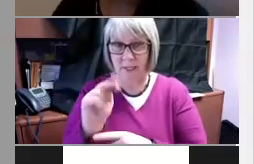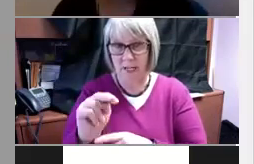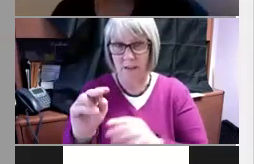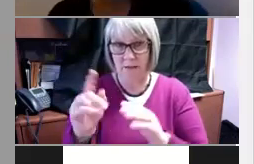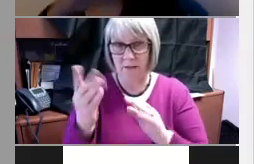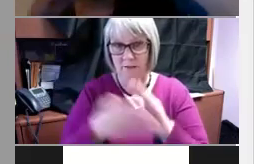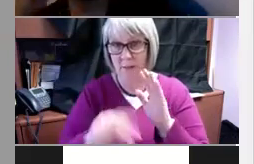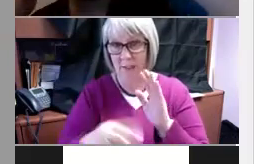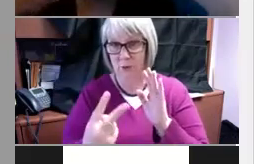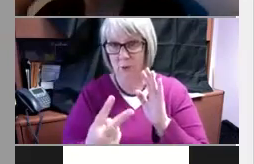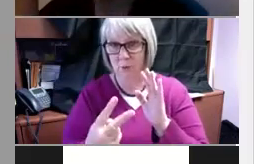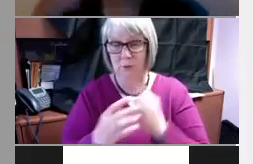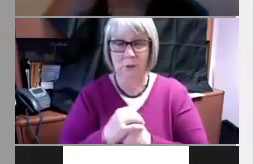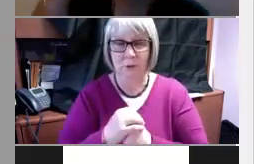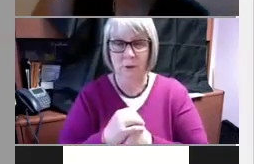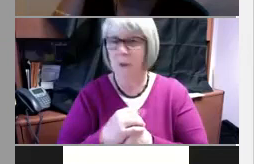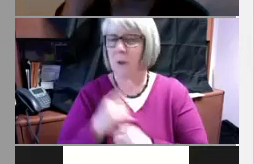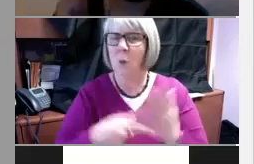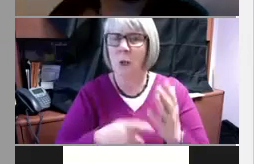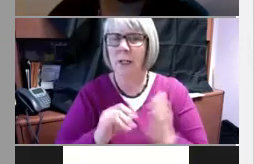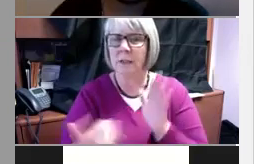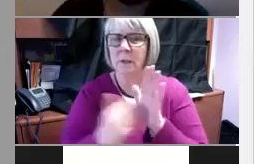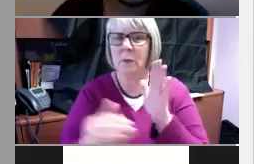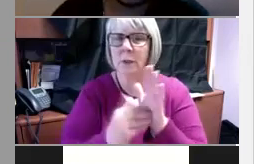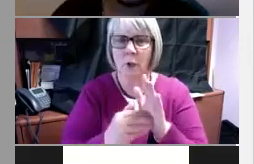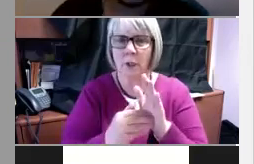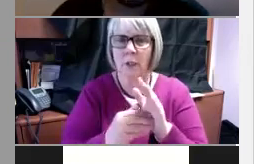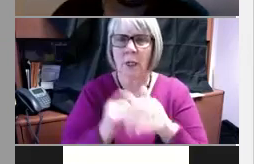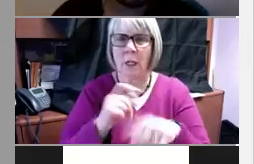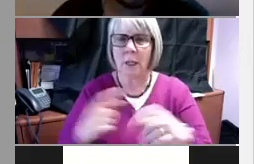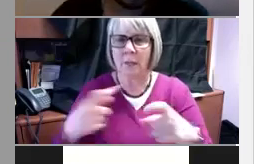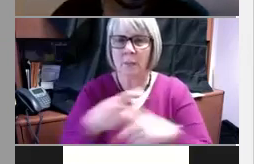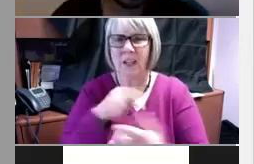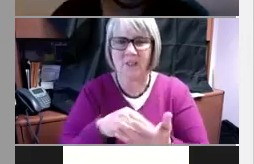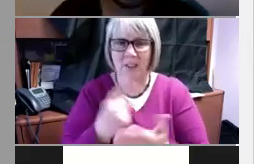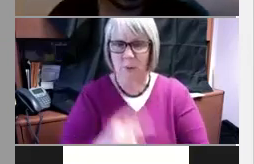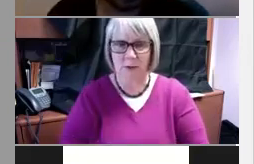2. What is the recurrent time complexity of this line then?